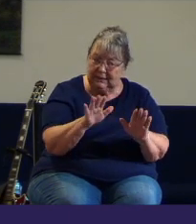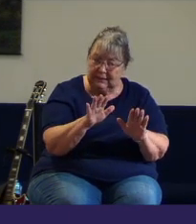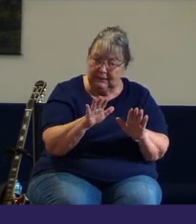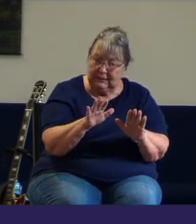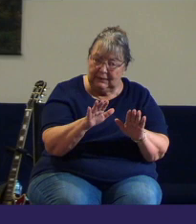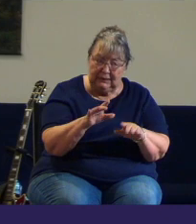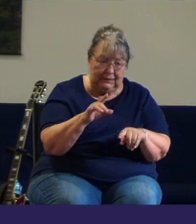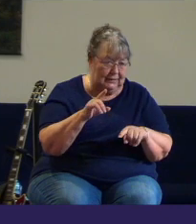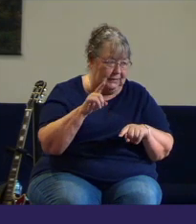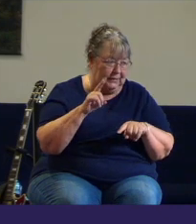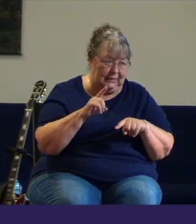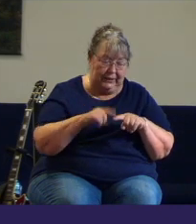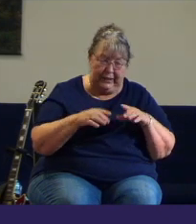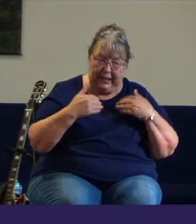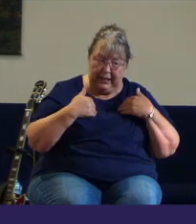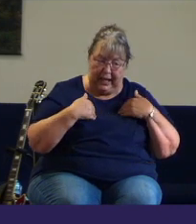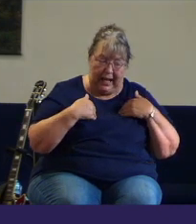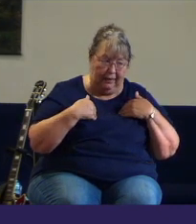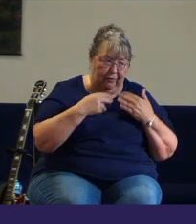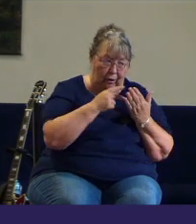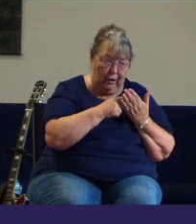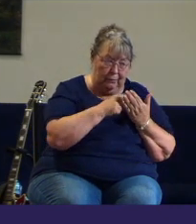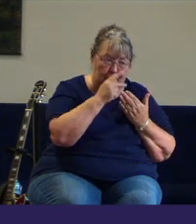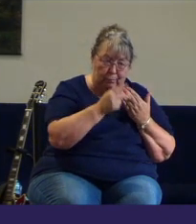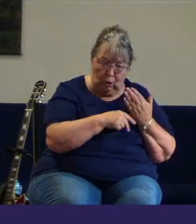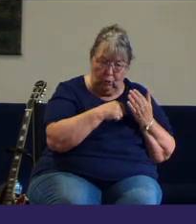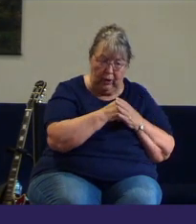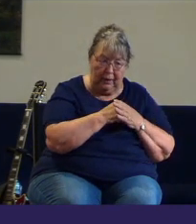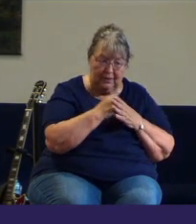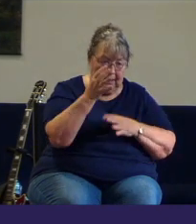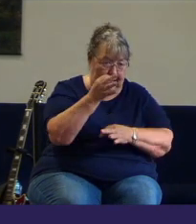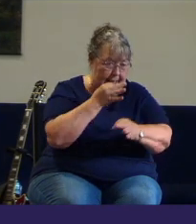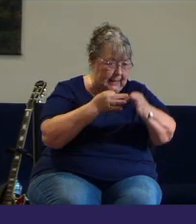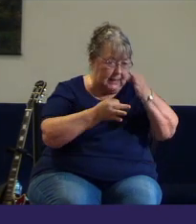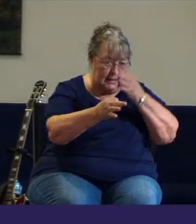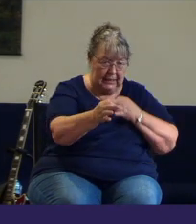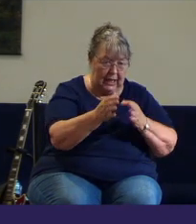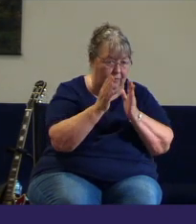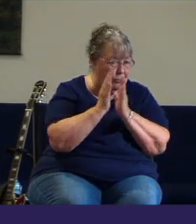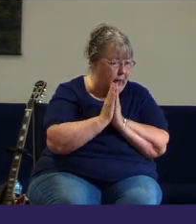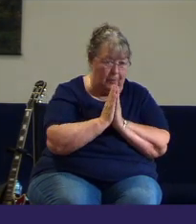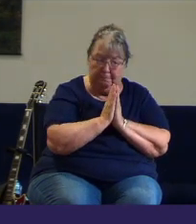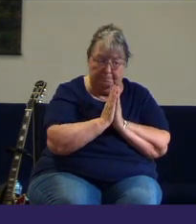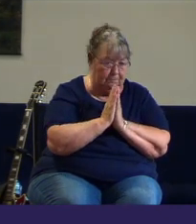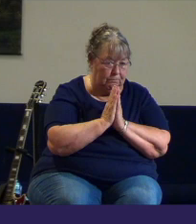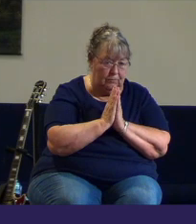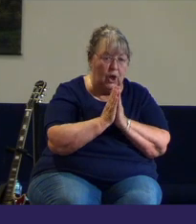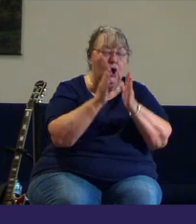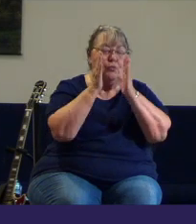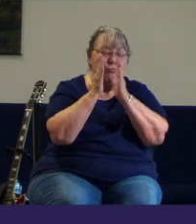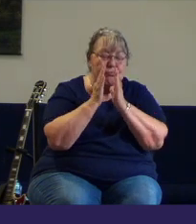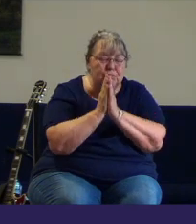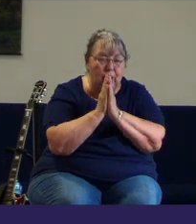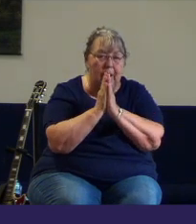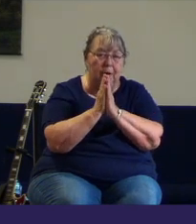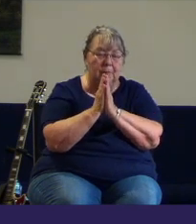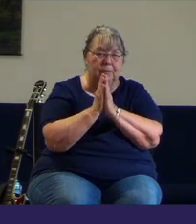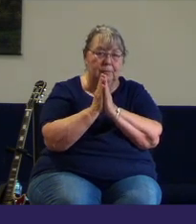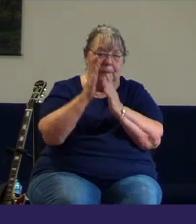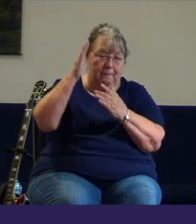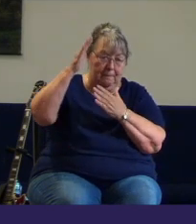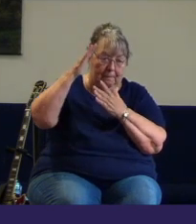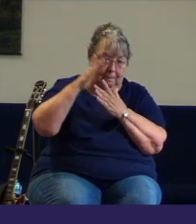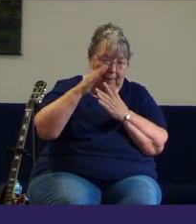prayer, something is wrong in that church. It's prayer that stimulates, it's prayer that makes ministry